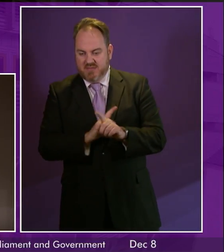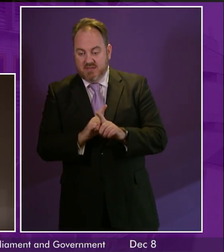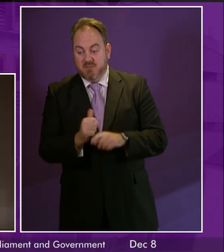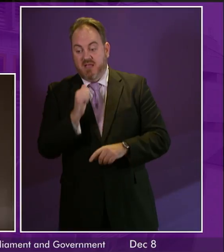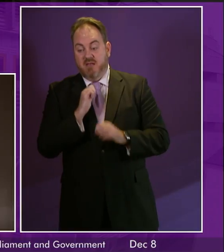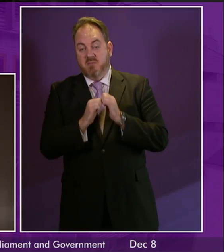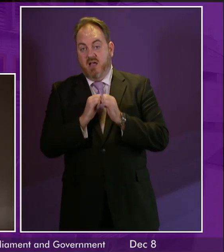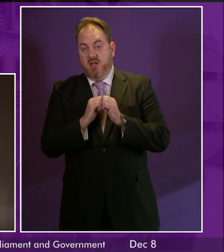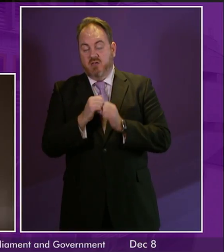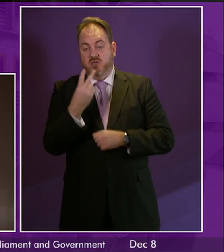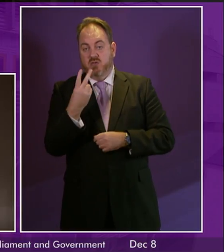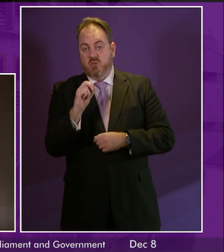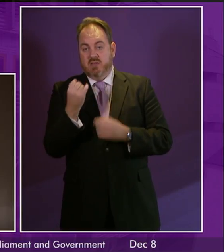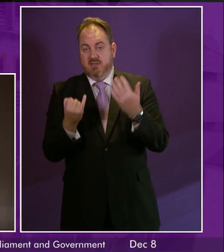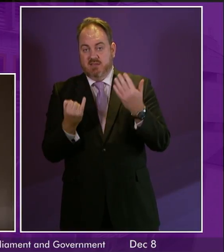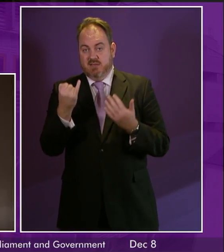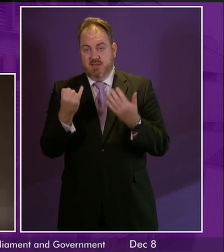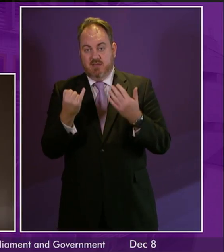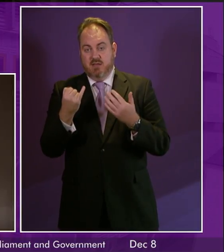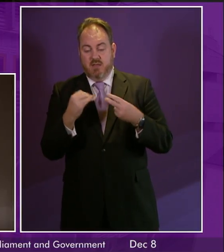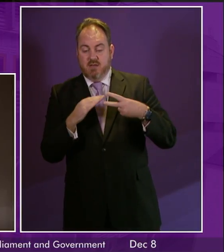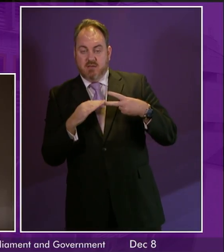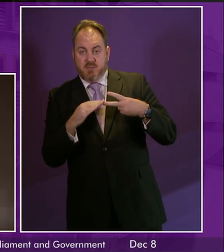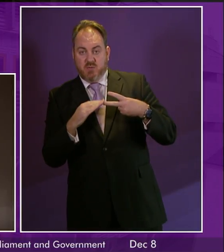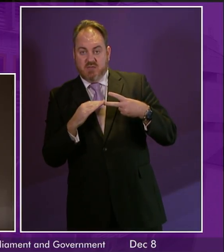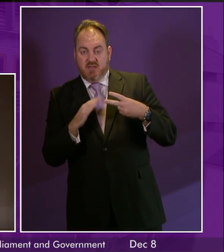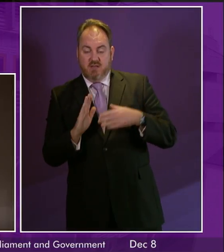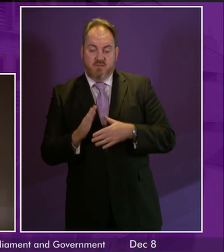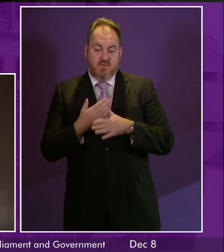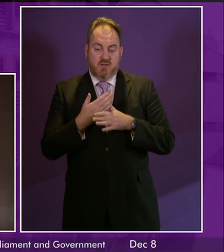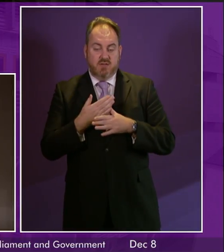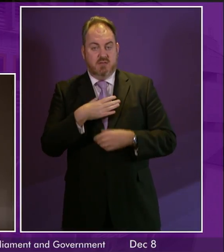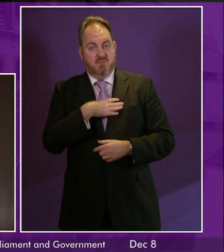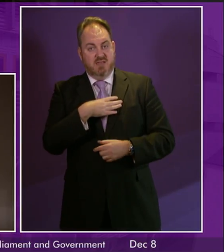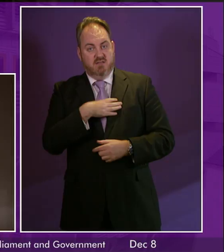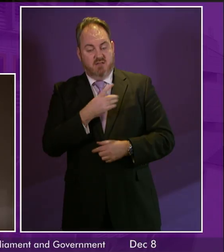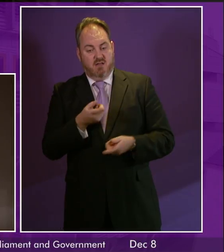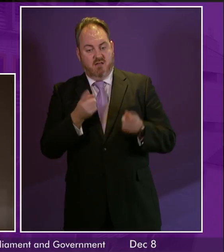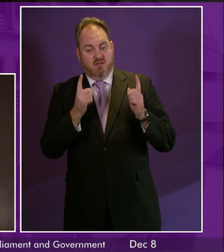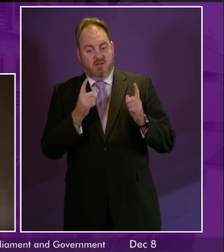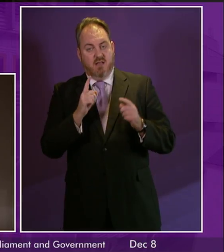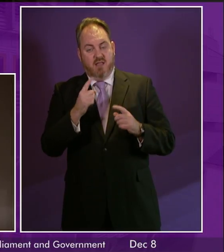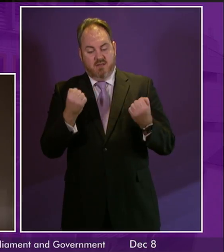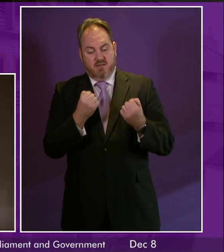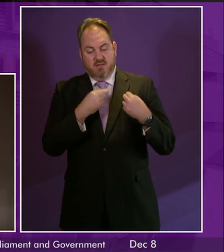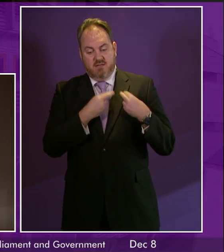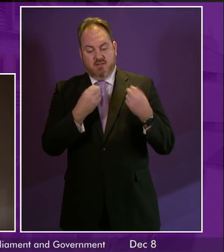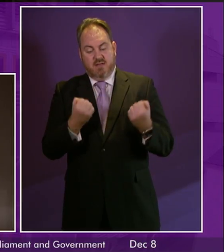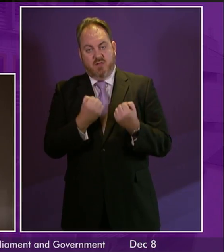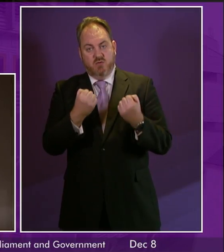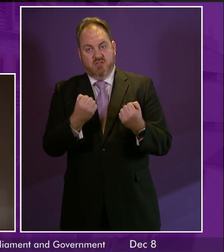March 2016, the Deputy First Minister, on behalf of the Scottish Government and the Devolution Further Powers